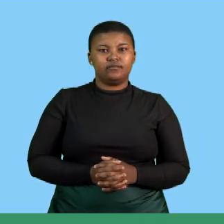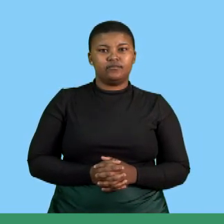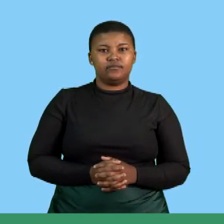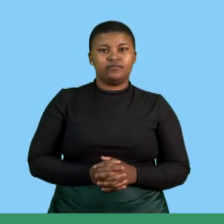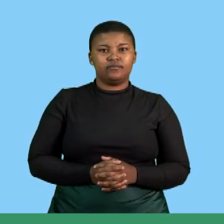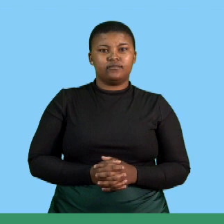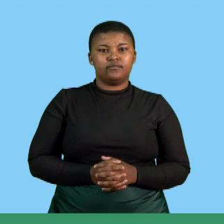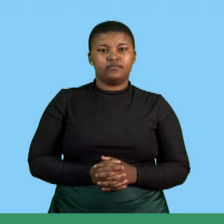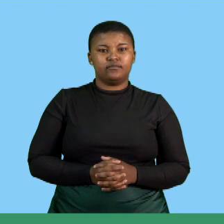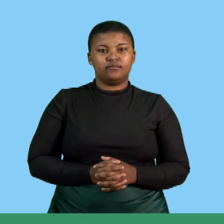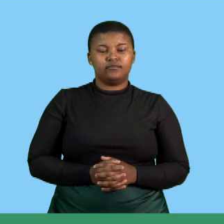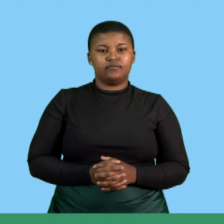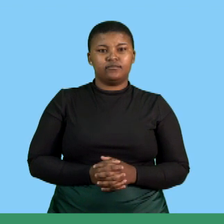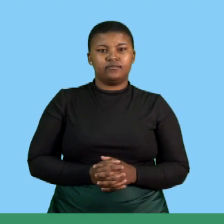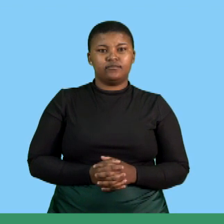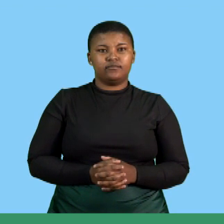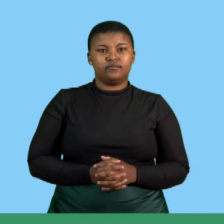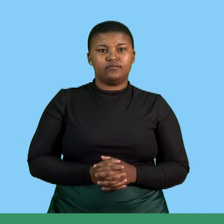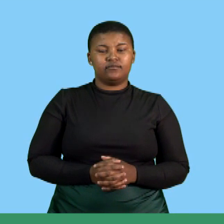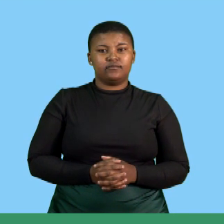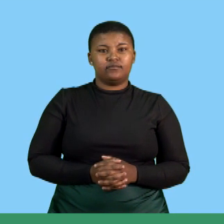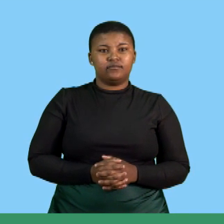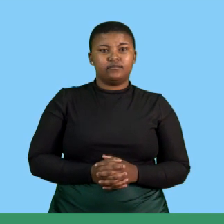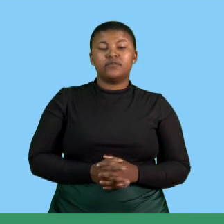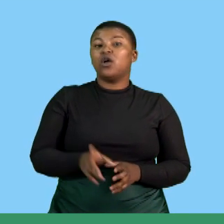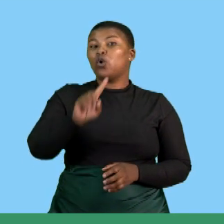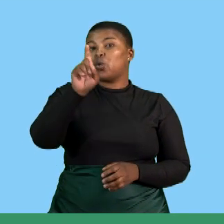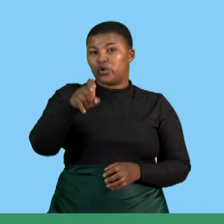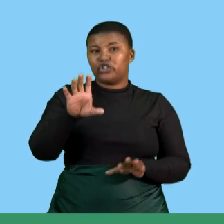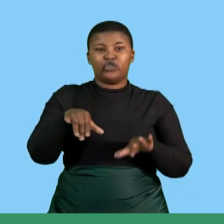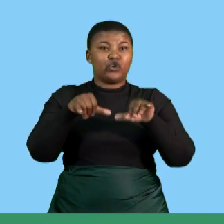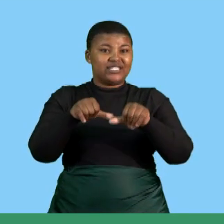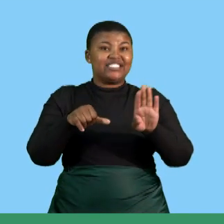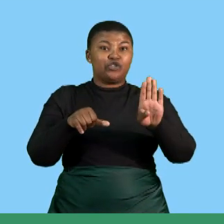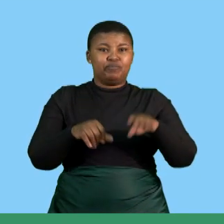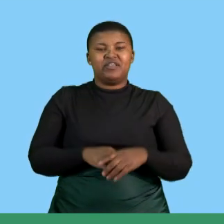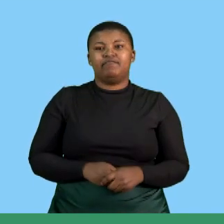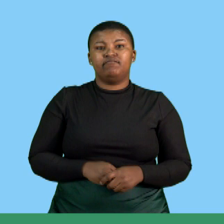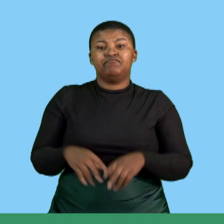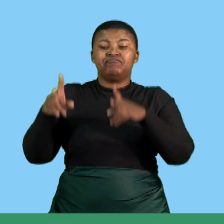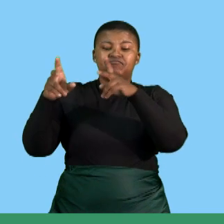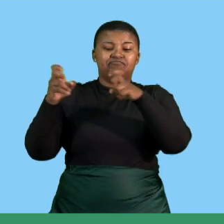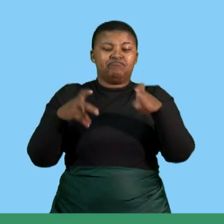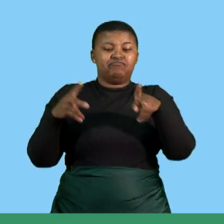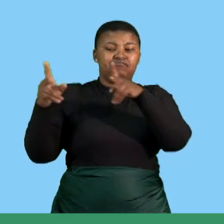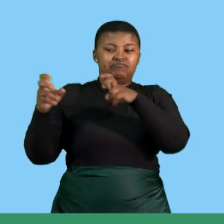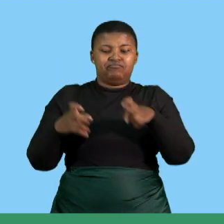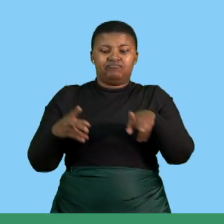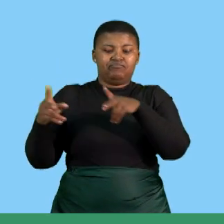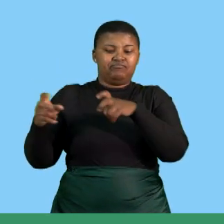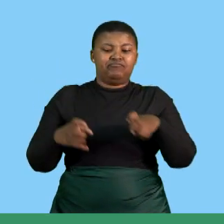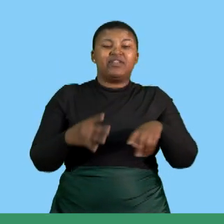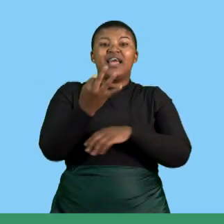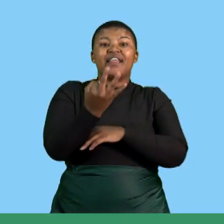environment. Right, so then the question continues to be, quote 3 challenges faced